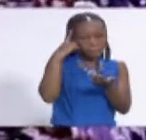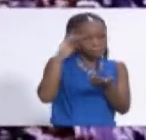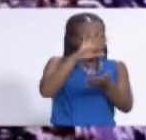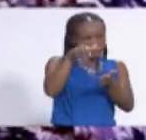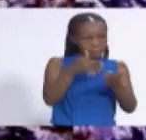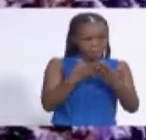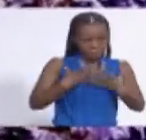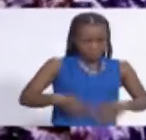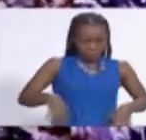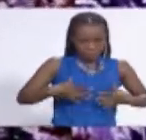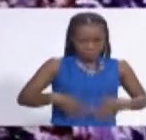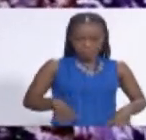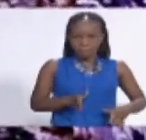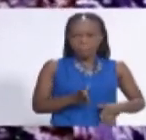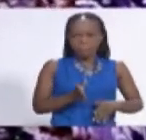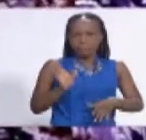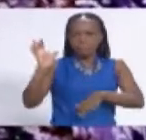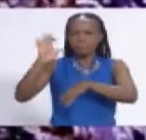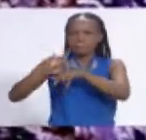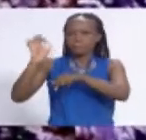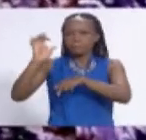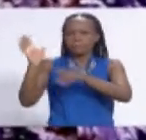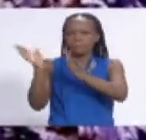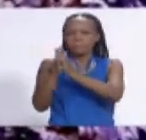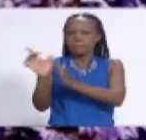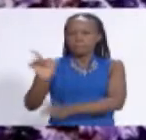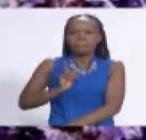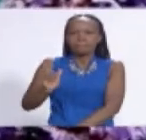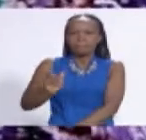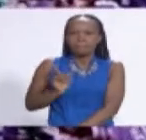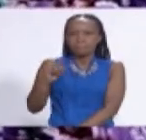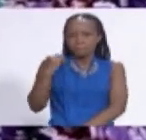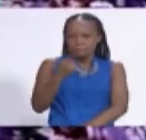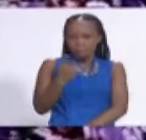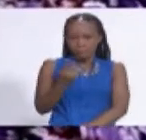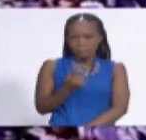persons who have been in contact with the lady